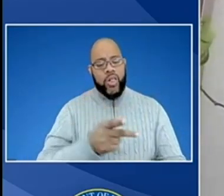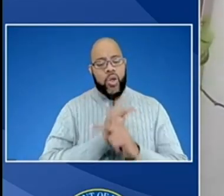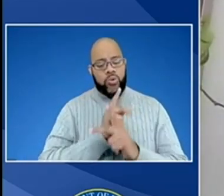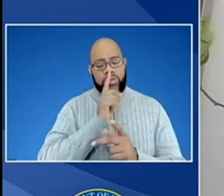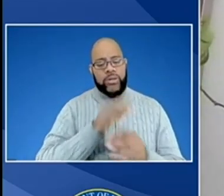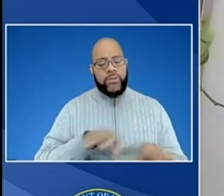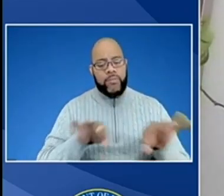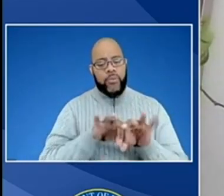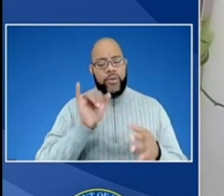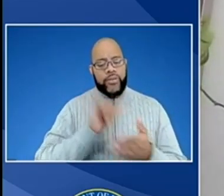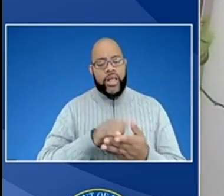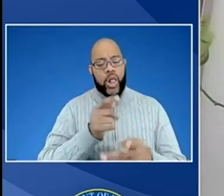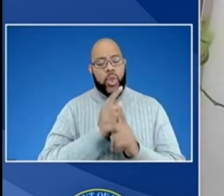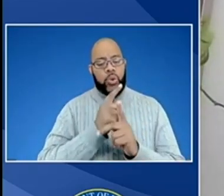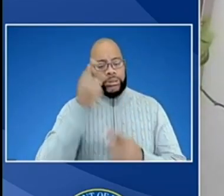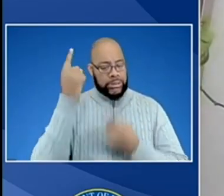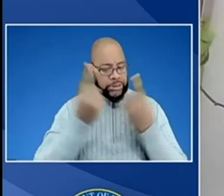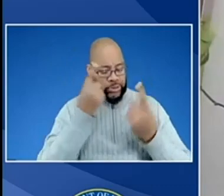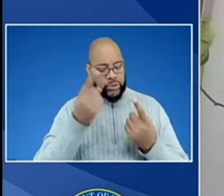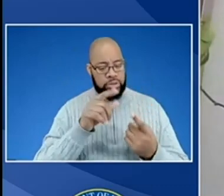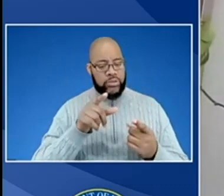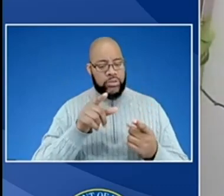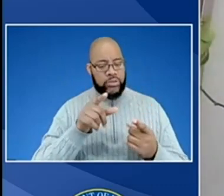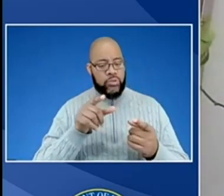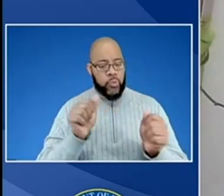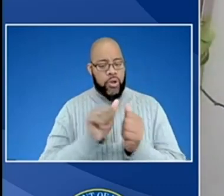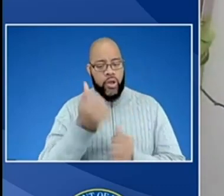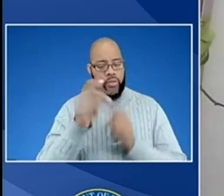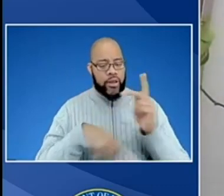HEAL loans are considered along with other types of loans.